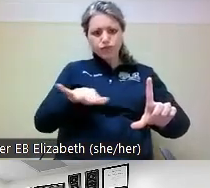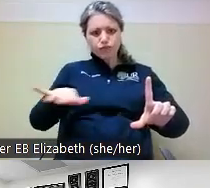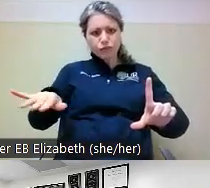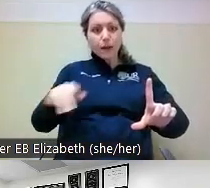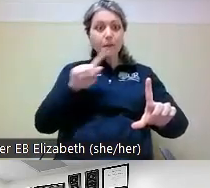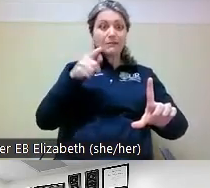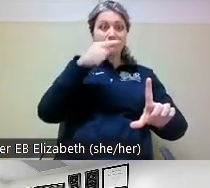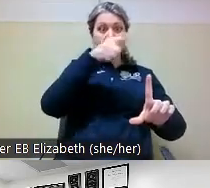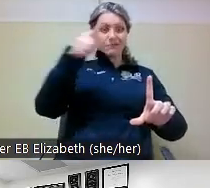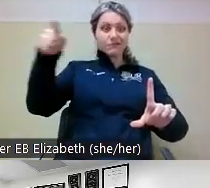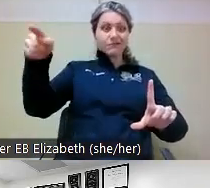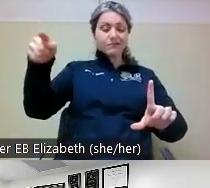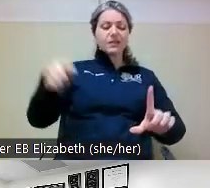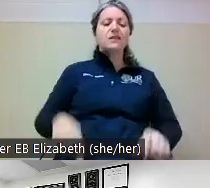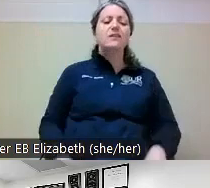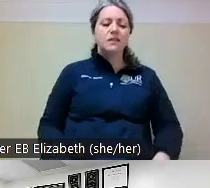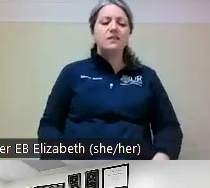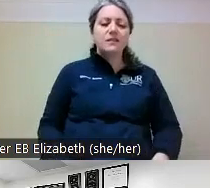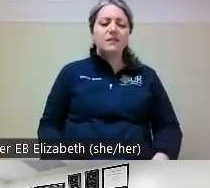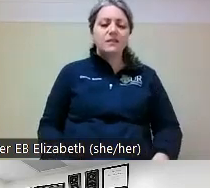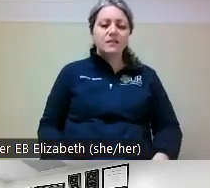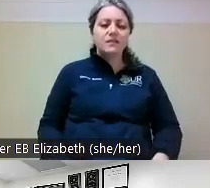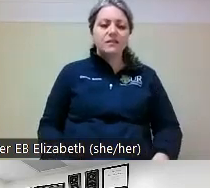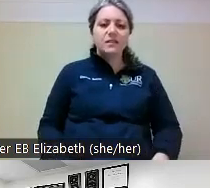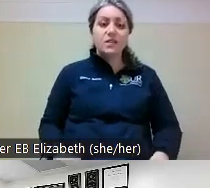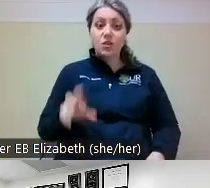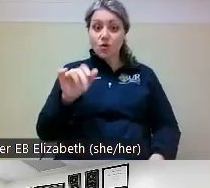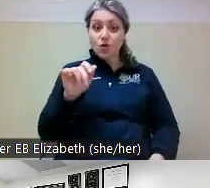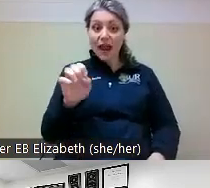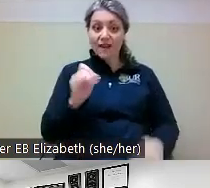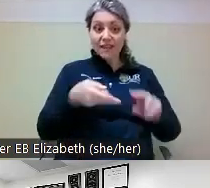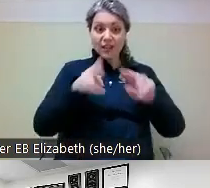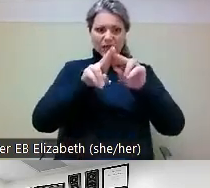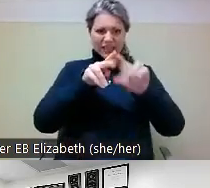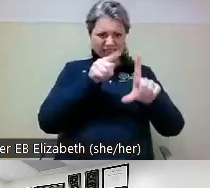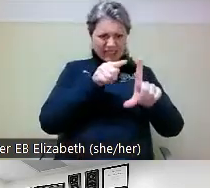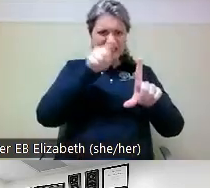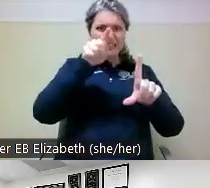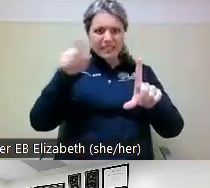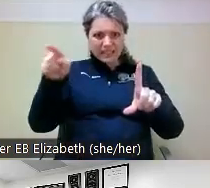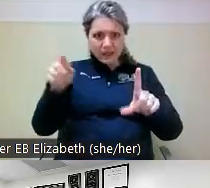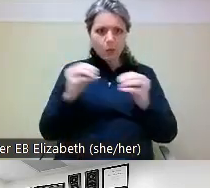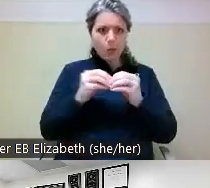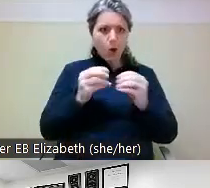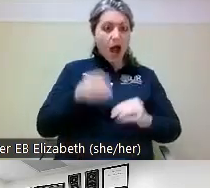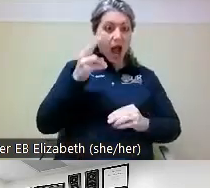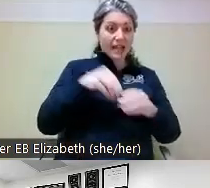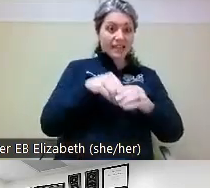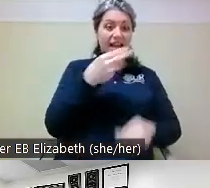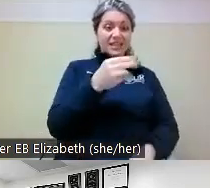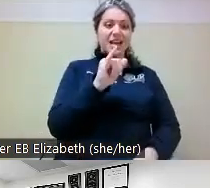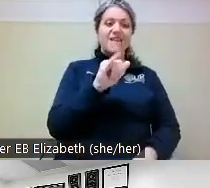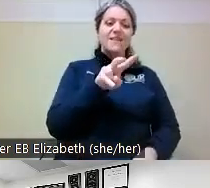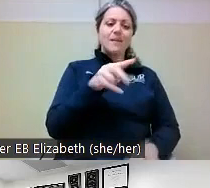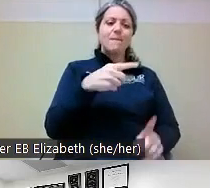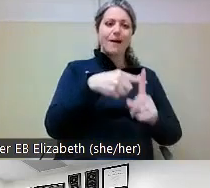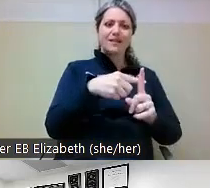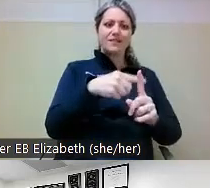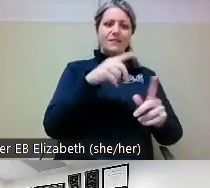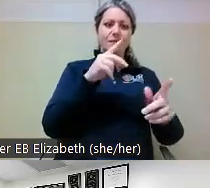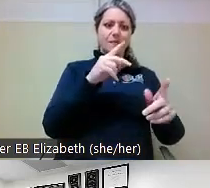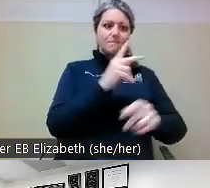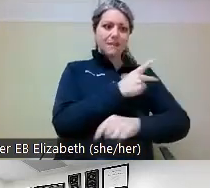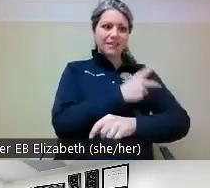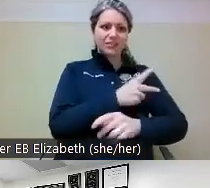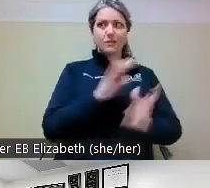rate at which anal cancer has increased in these different patient groups is higher in HIV positive patients compared to the general